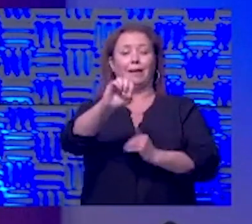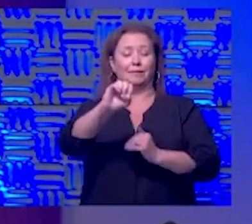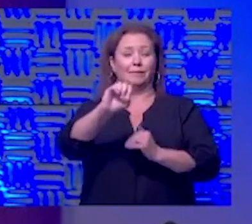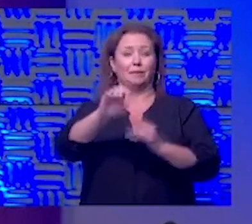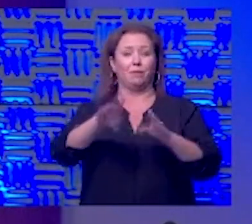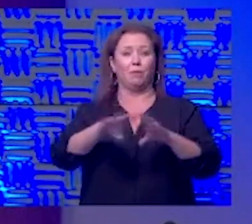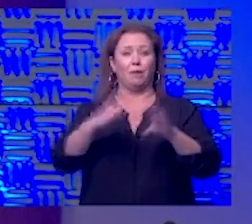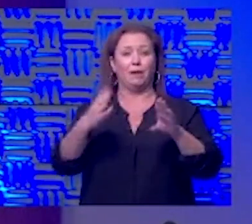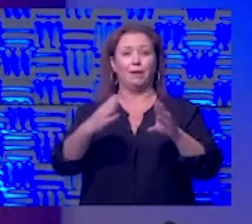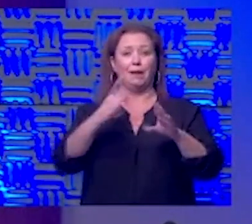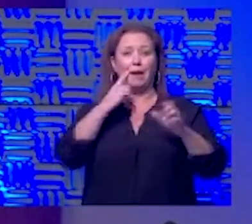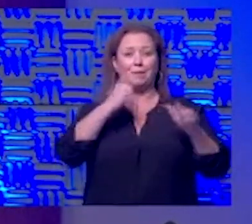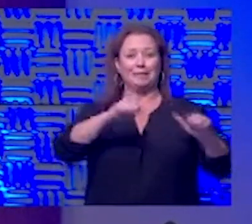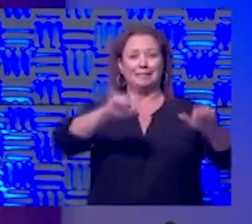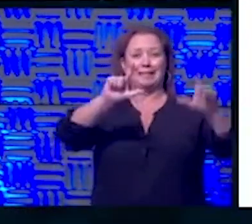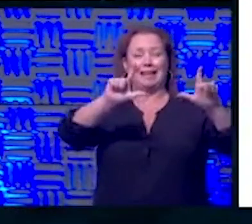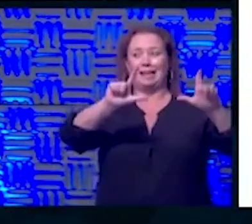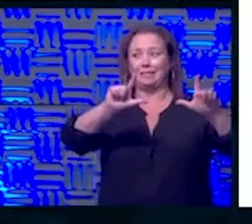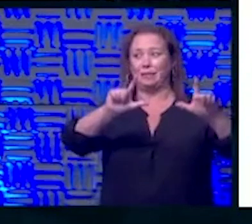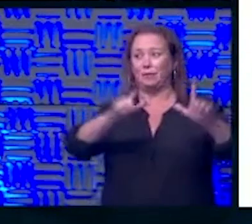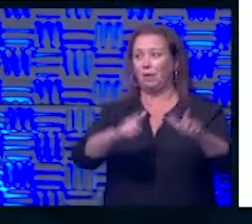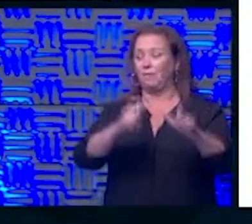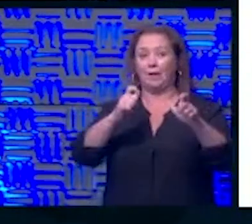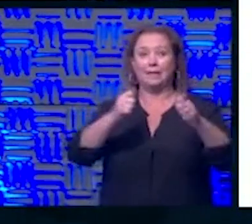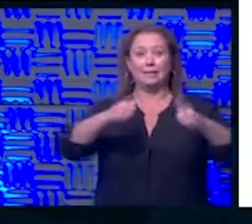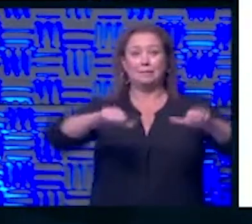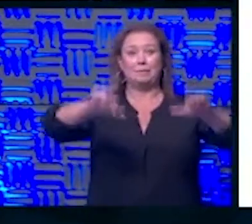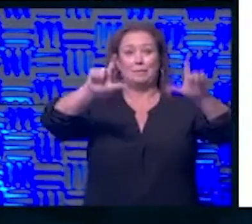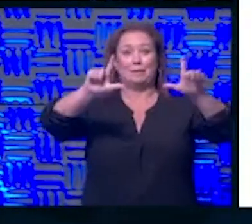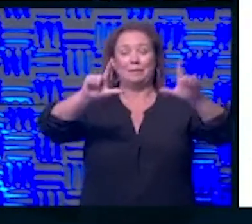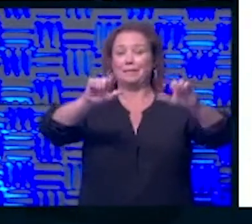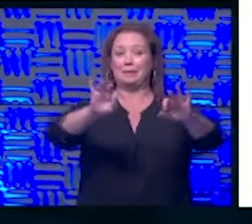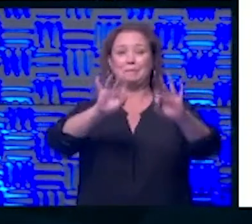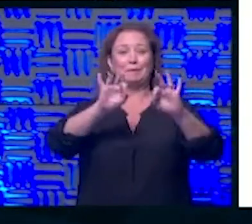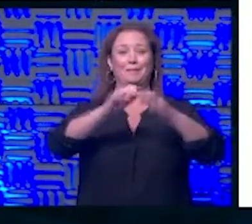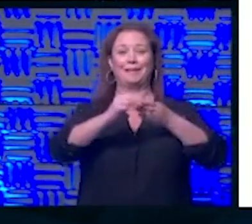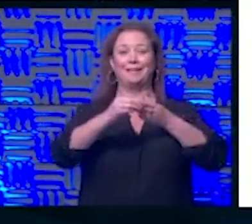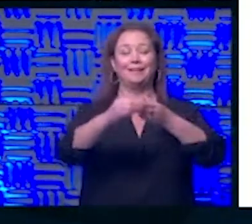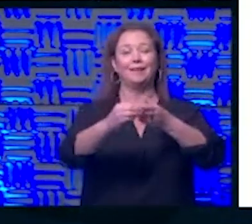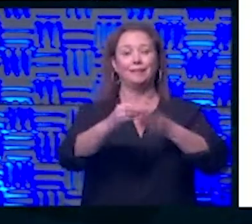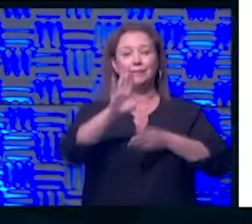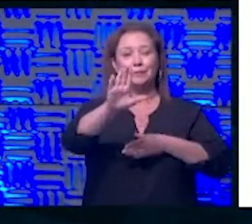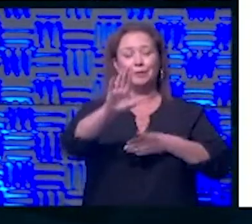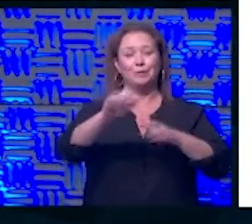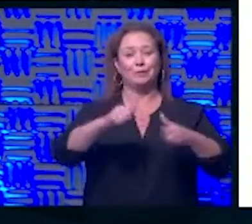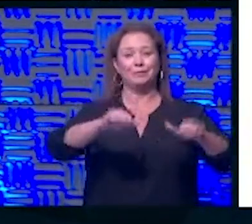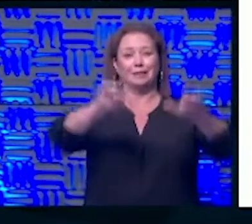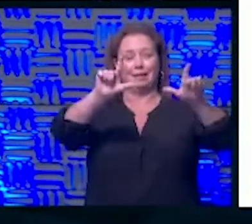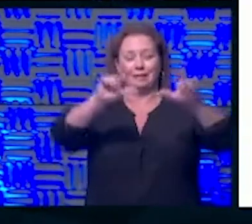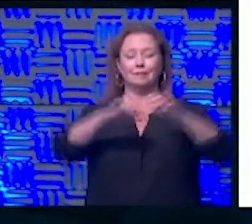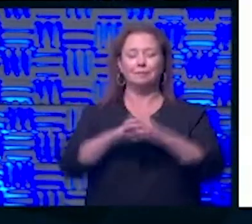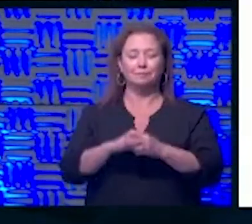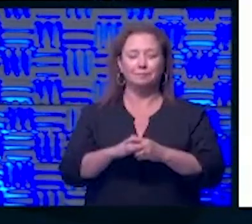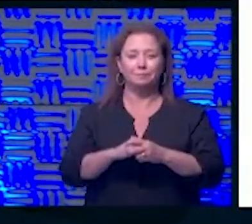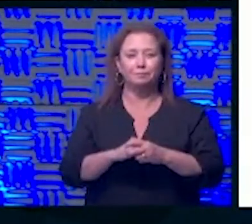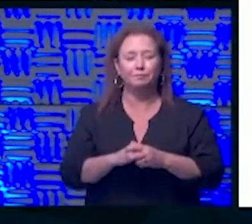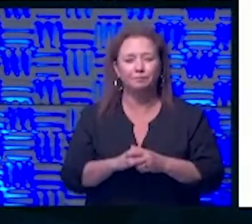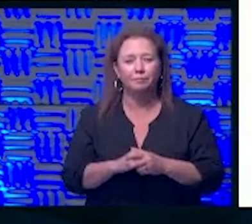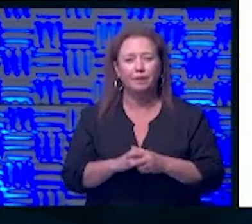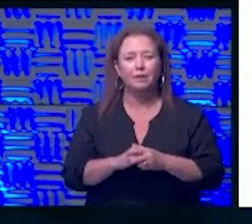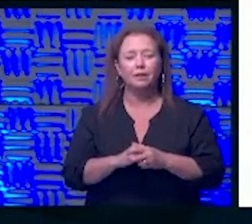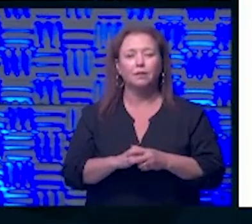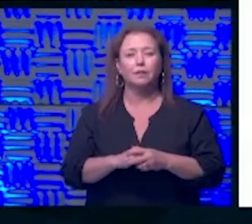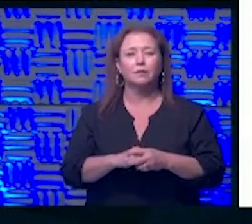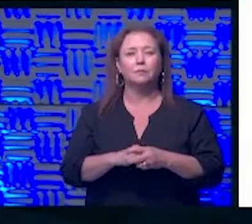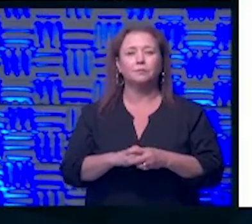Let me whip through my slides in 30 seconds here. It's a perfect segue, right? Exactly, and I'll show you what we've got here in the